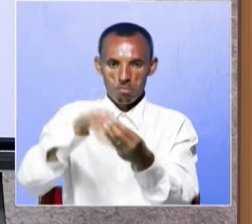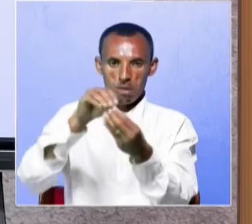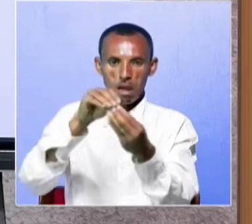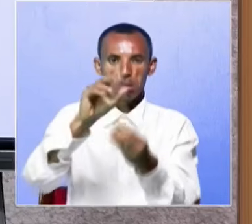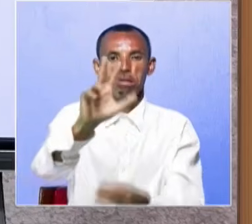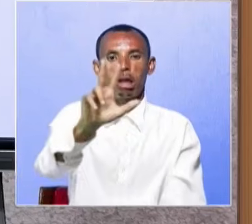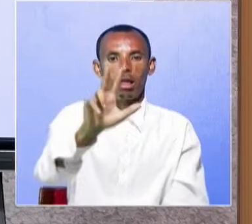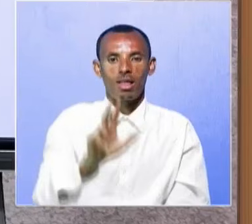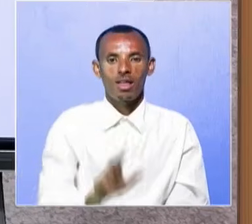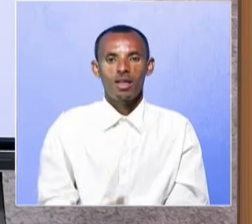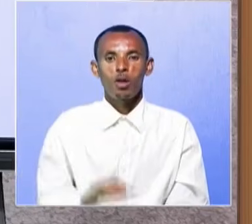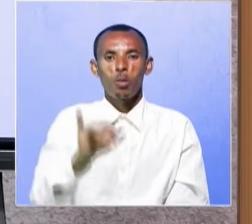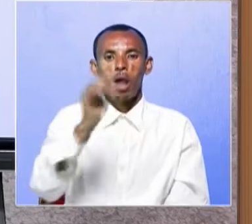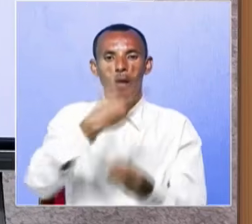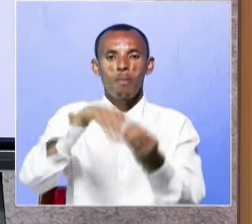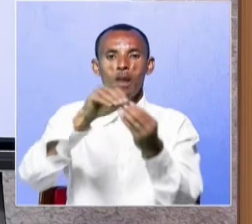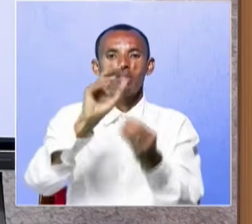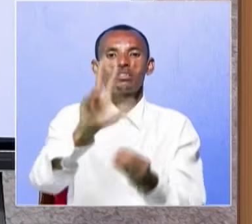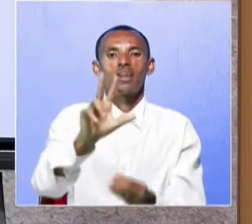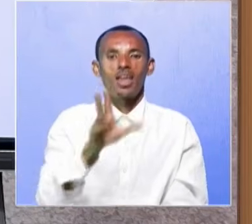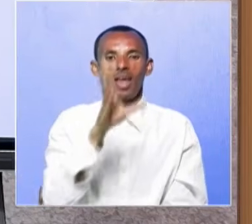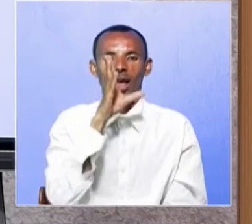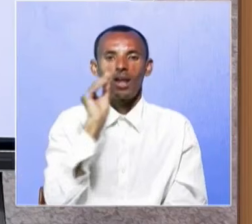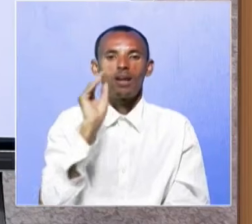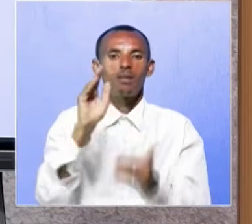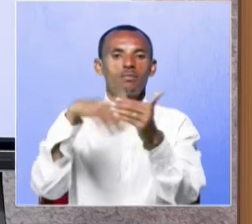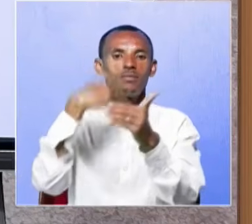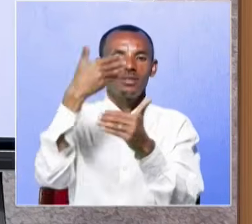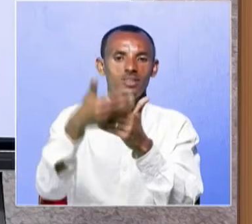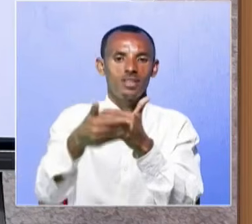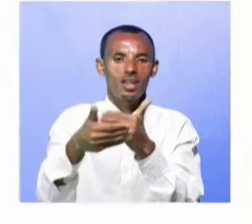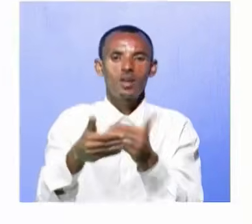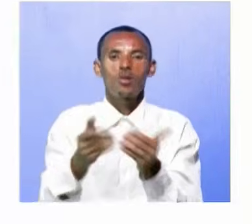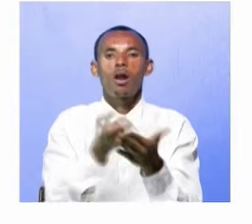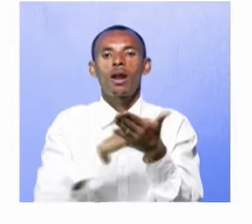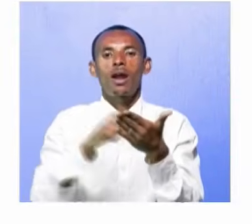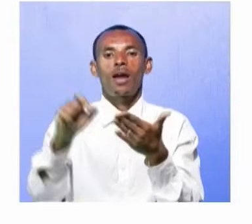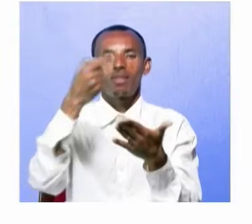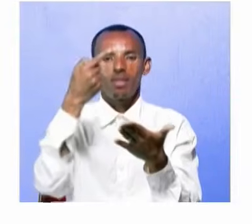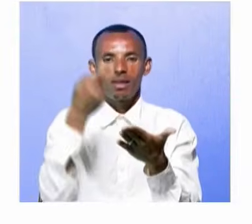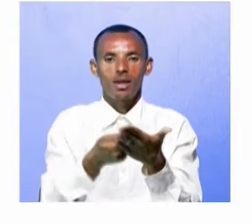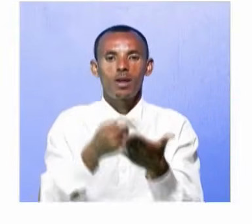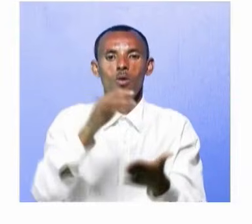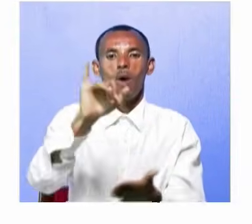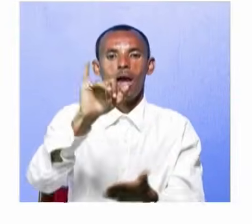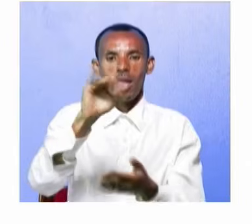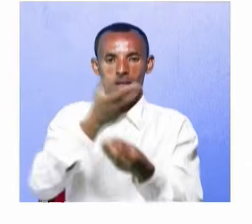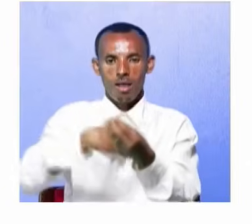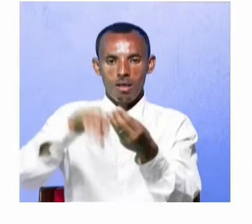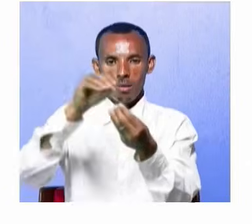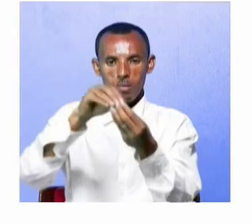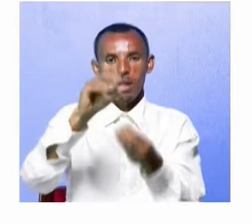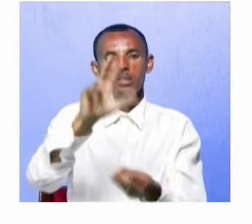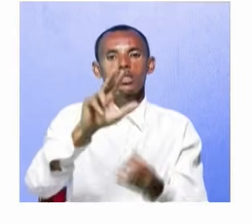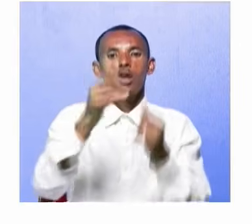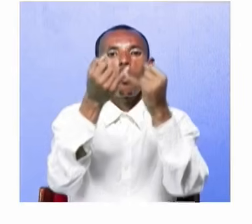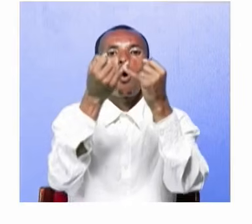BC is y plus 3, then you can write here y plus 3